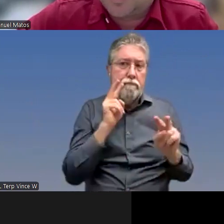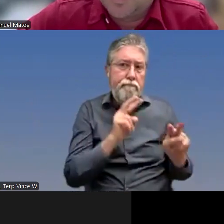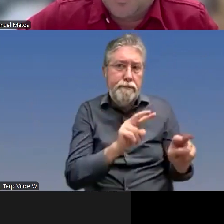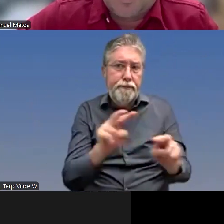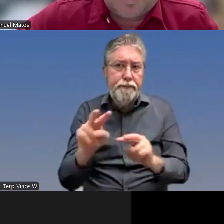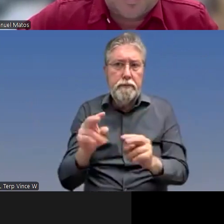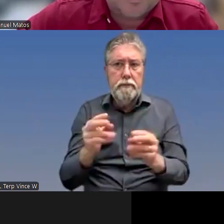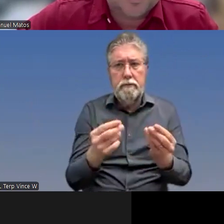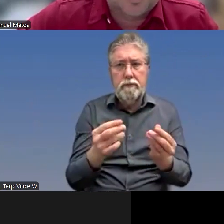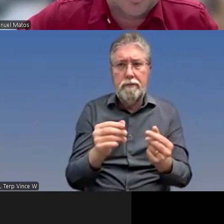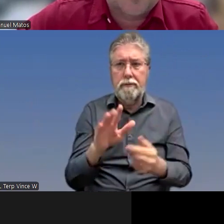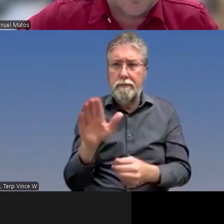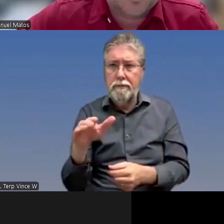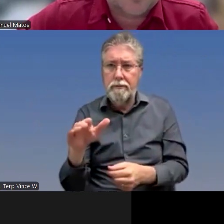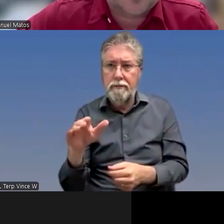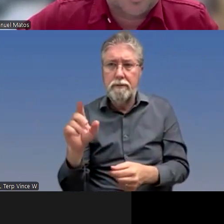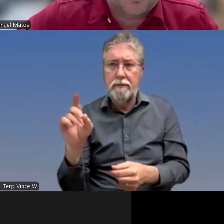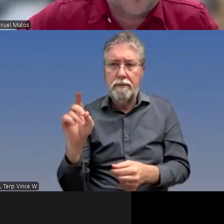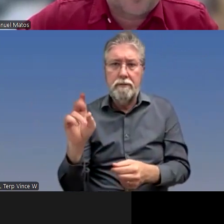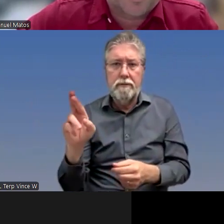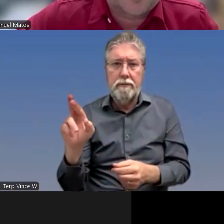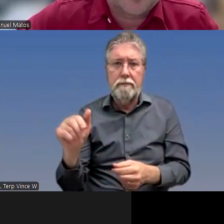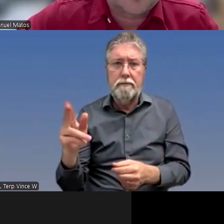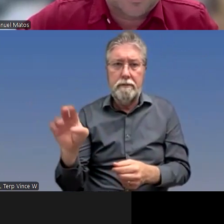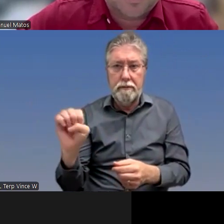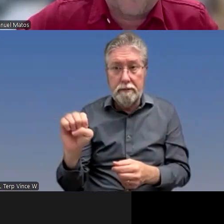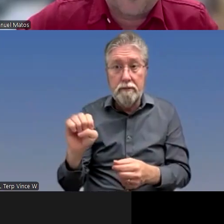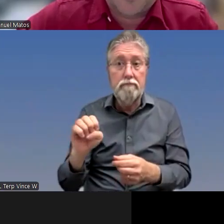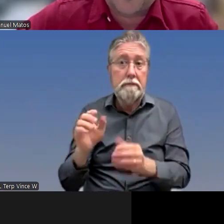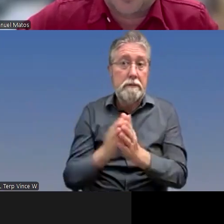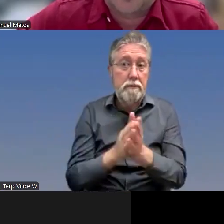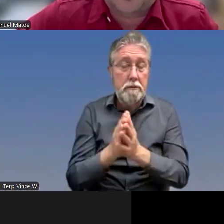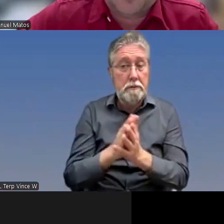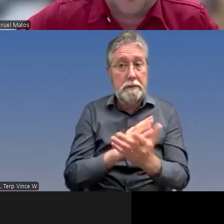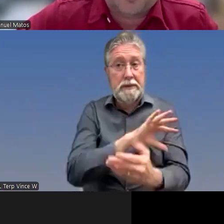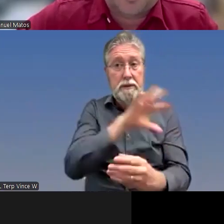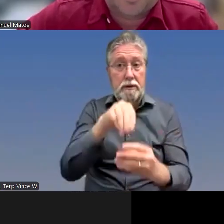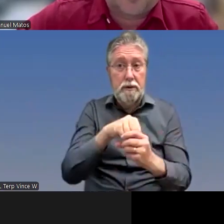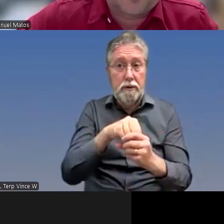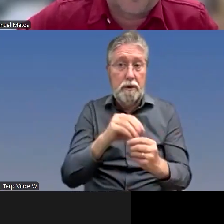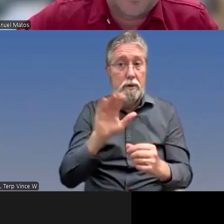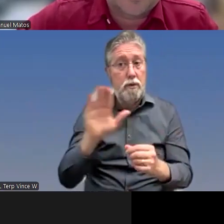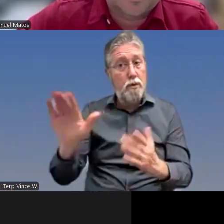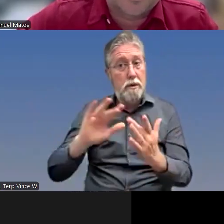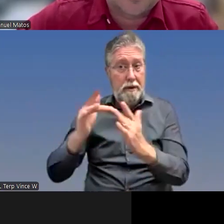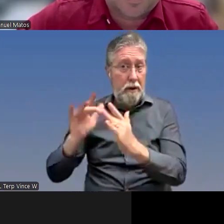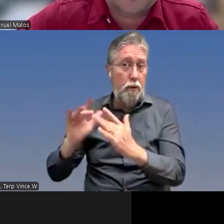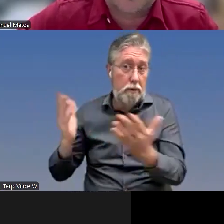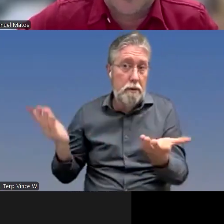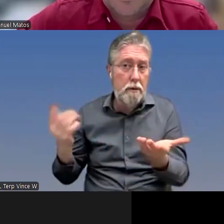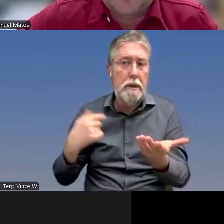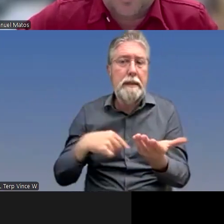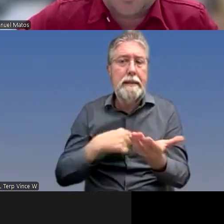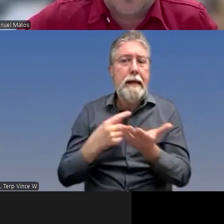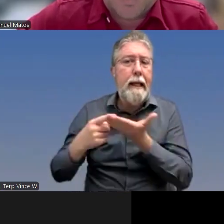Hughes showed some interest to incorporate this information in their network, and we're still in the